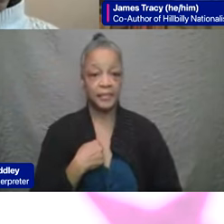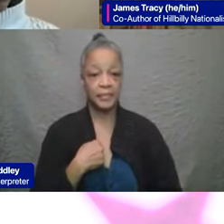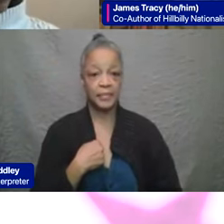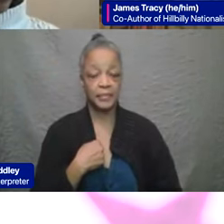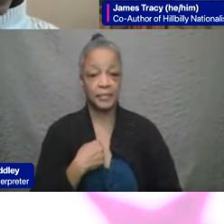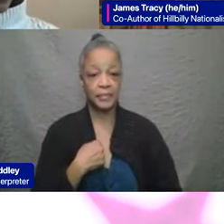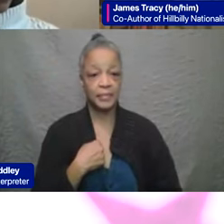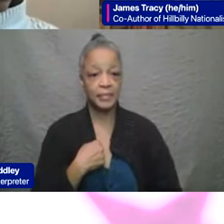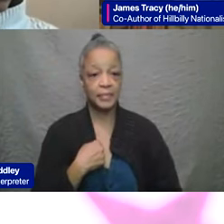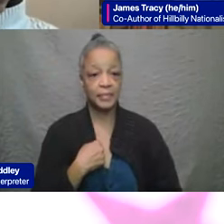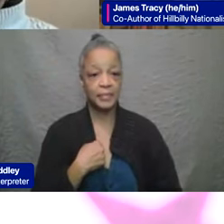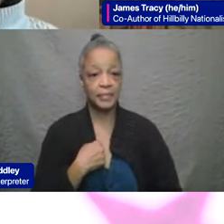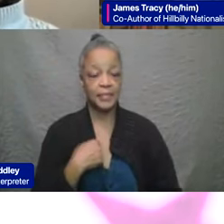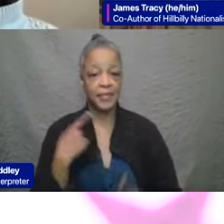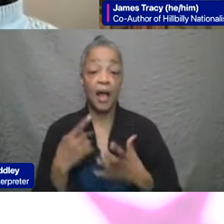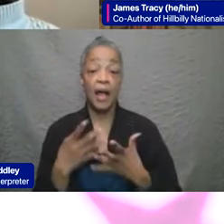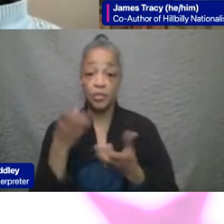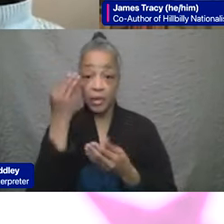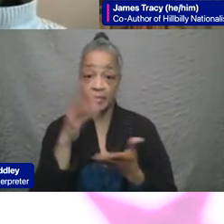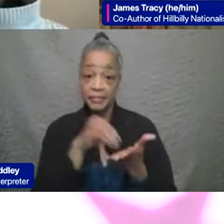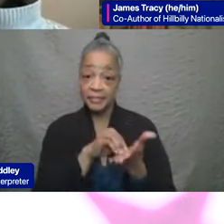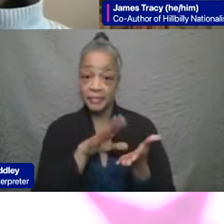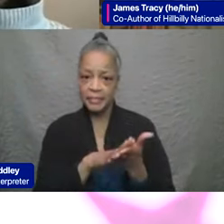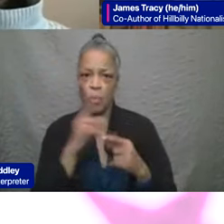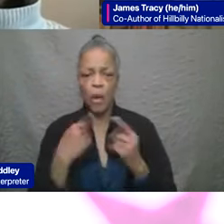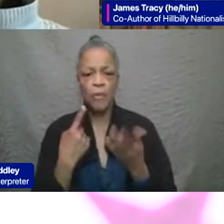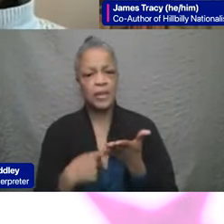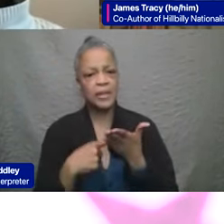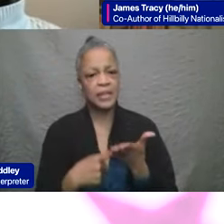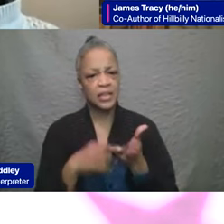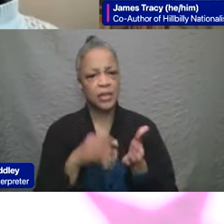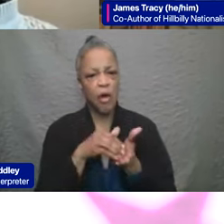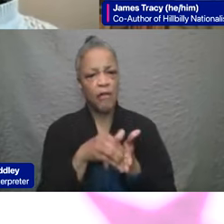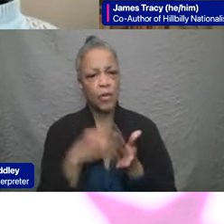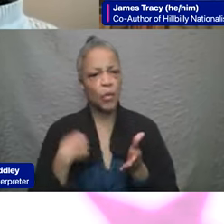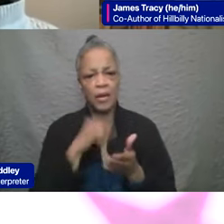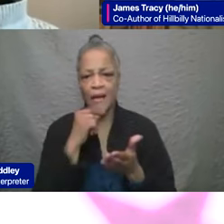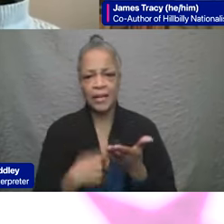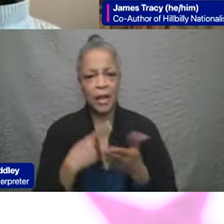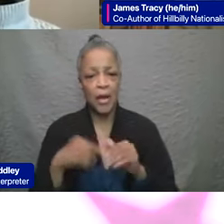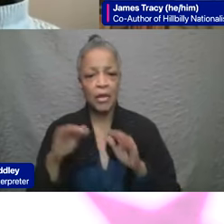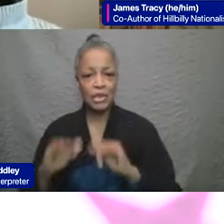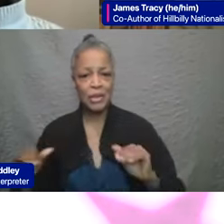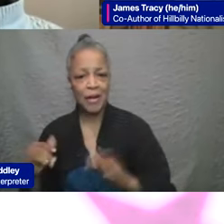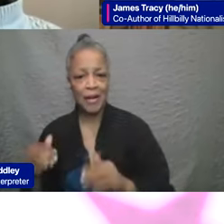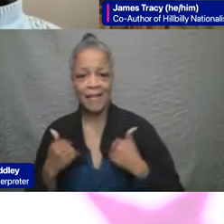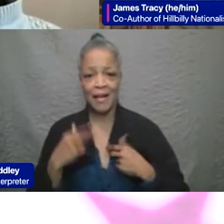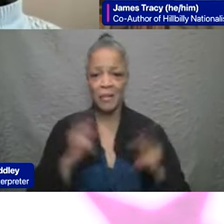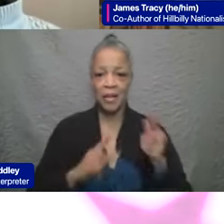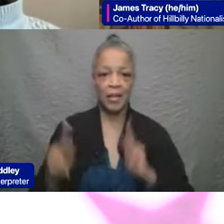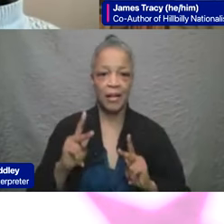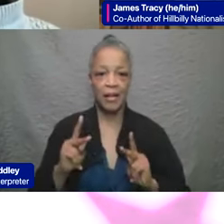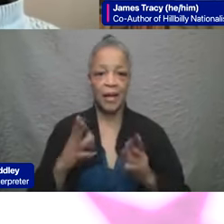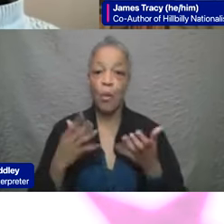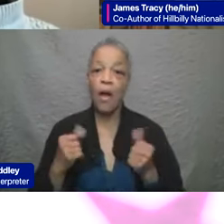And I just want to make a note that when we talk quite often, we aren't talking about children and young people. And I'd like to